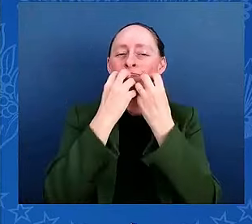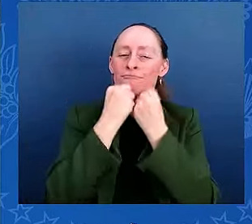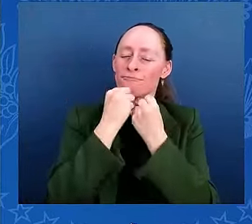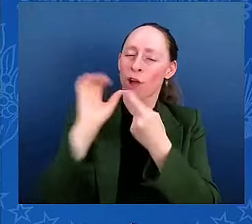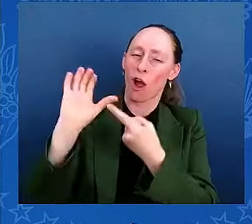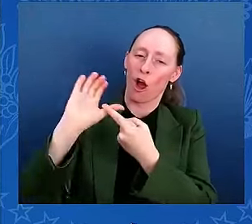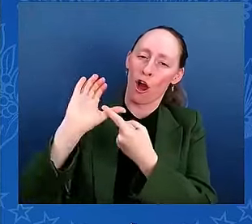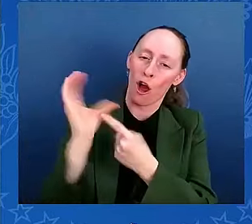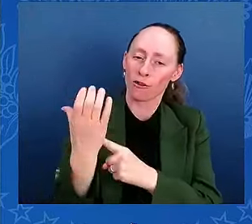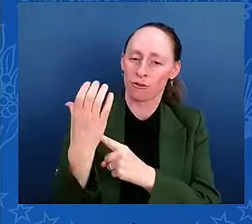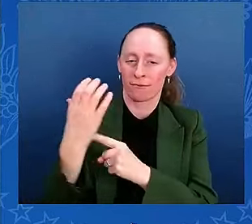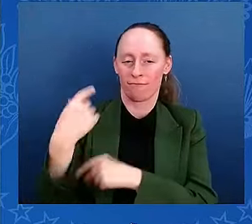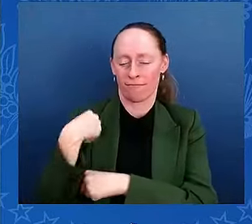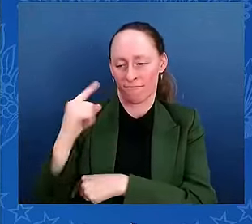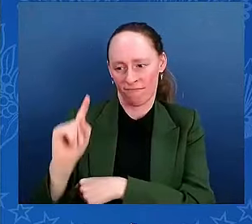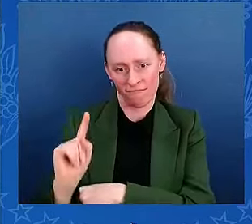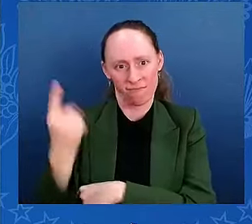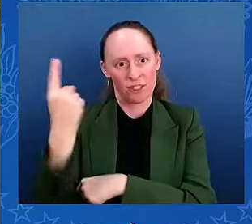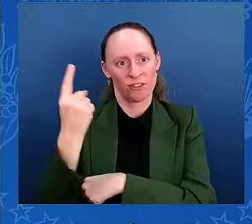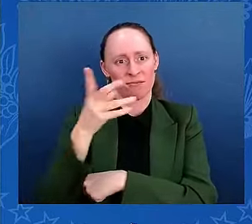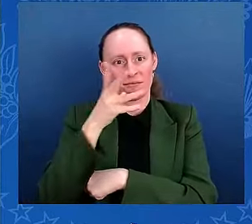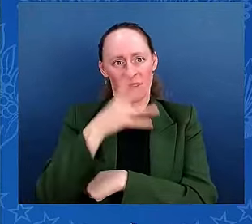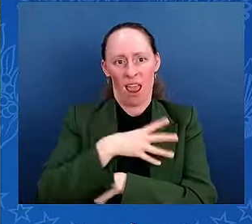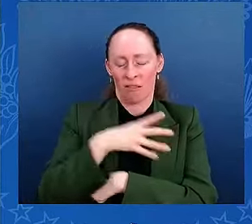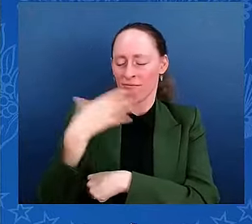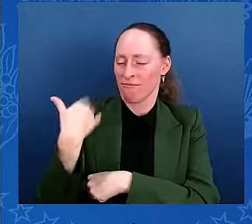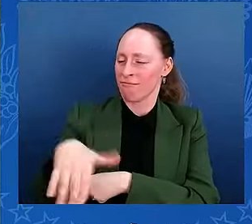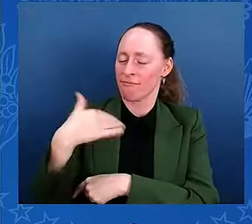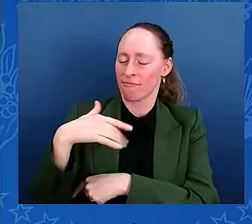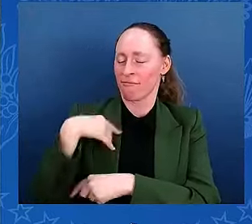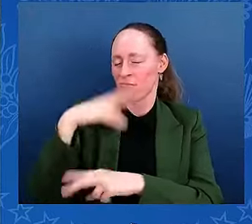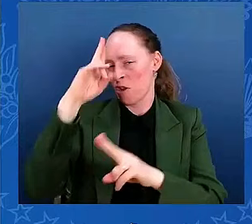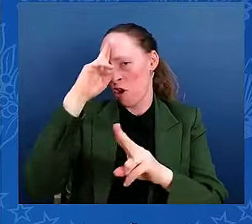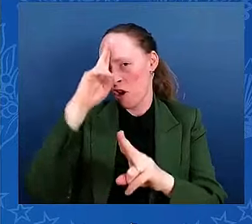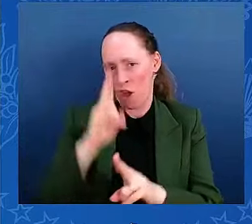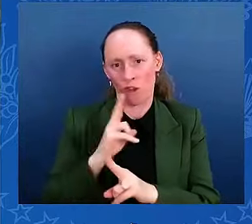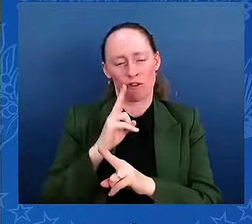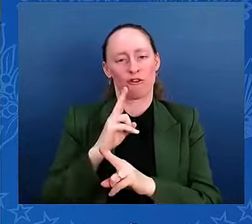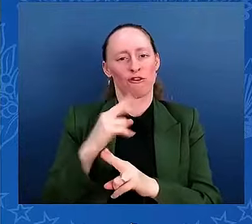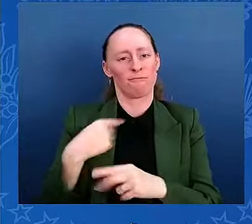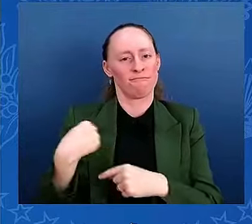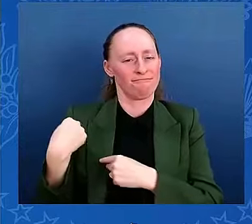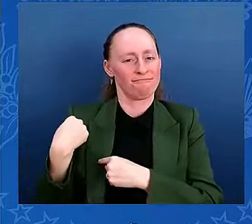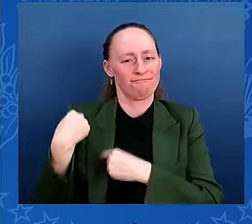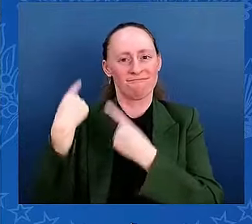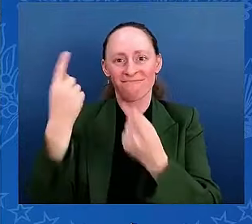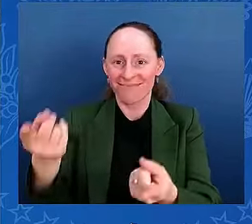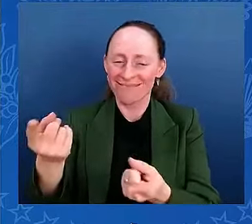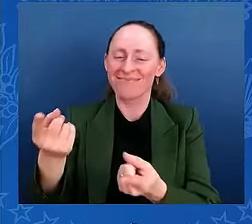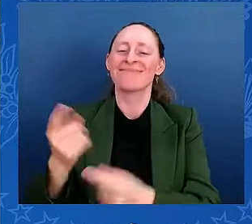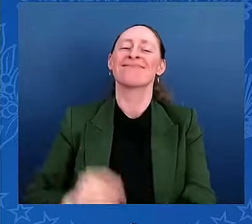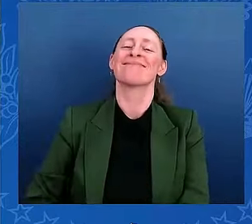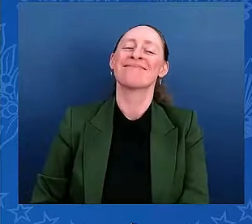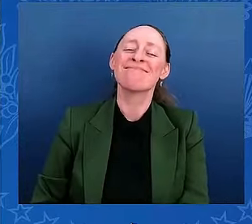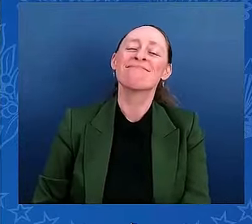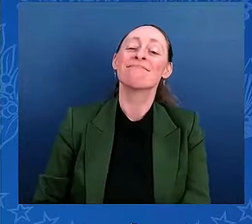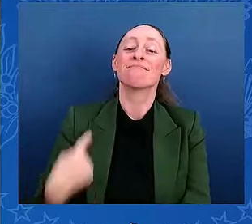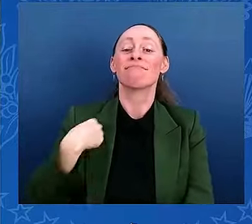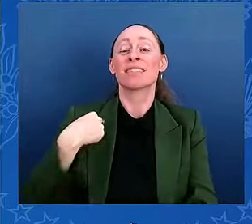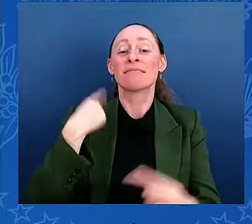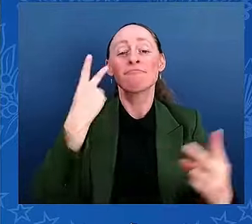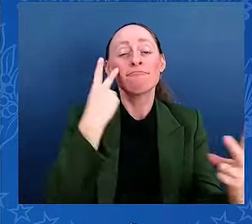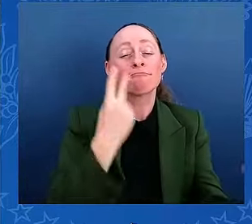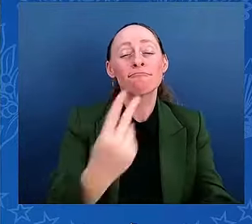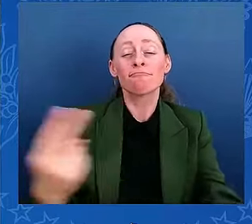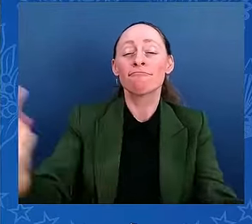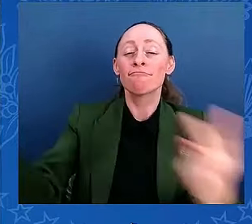my time here, I've often thought of my great-grandparents leaving everything they knew